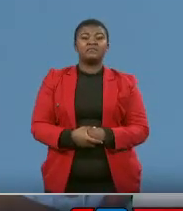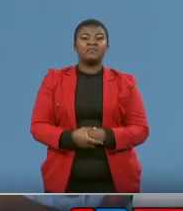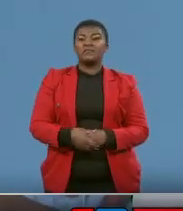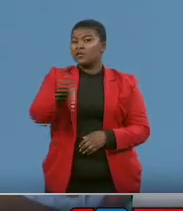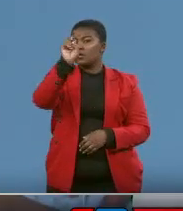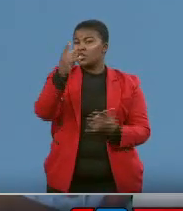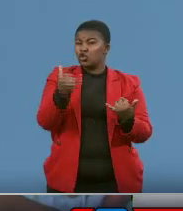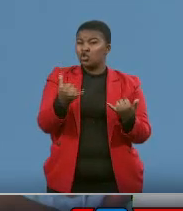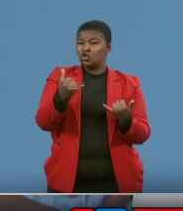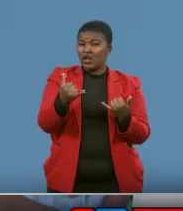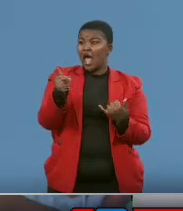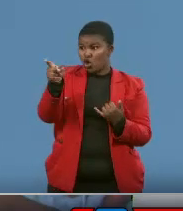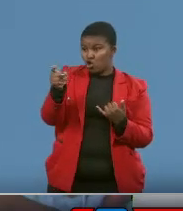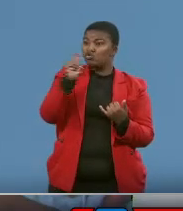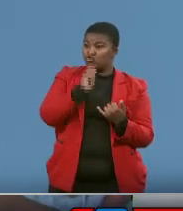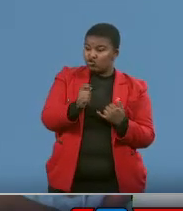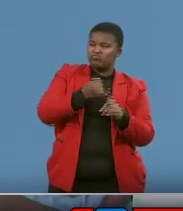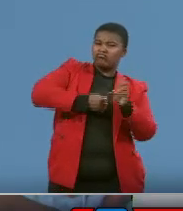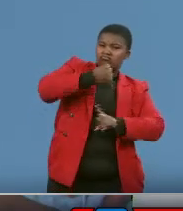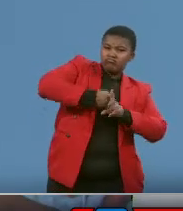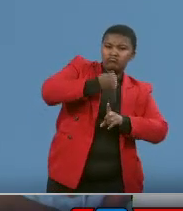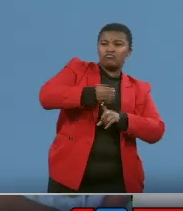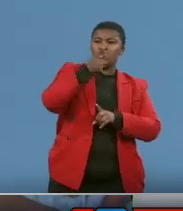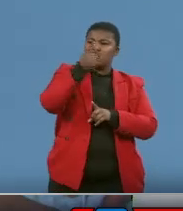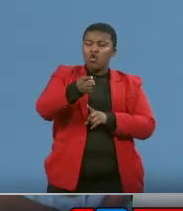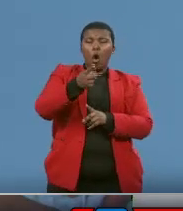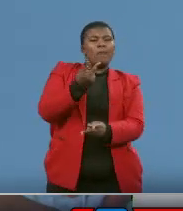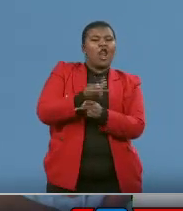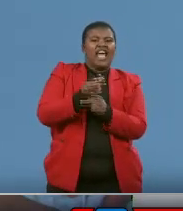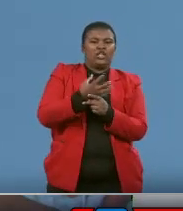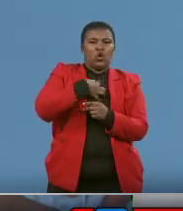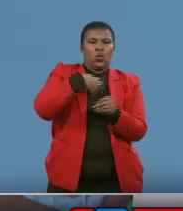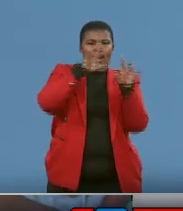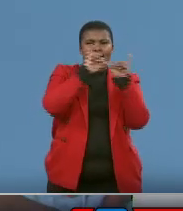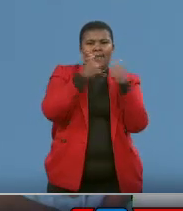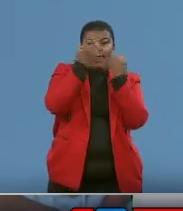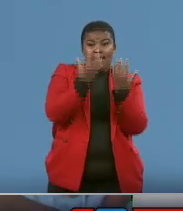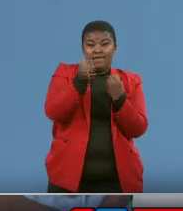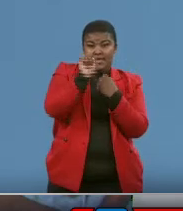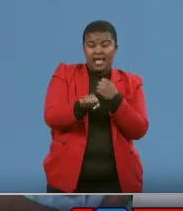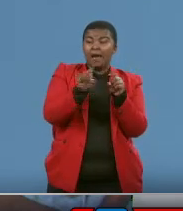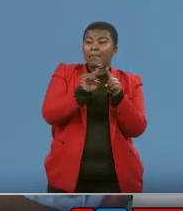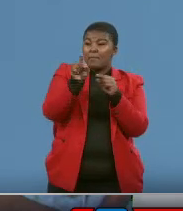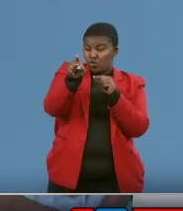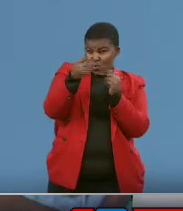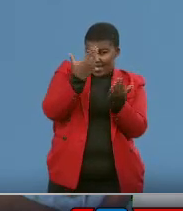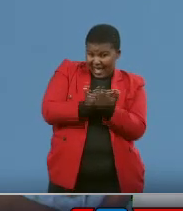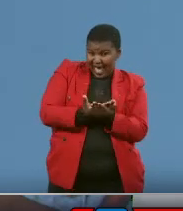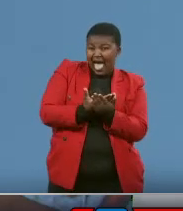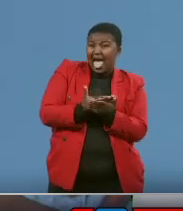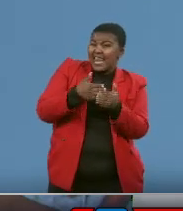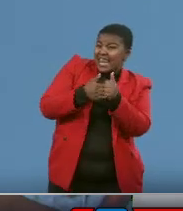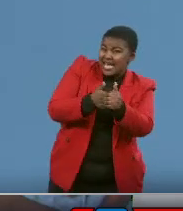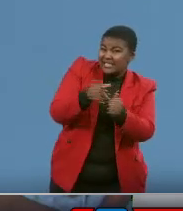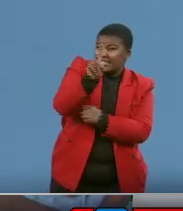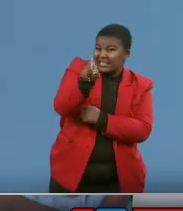that something, apart from you being an activist and a consultant for the production sector as well, is that something you could lead on? If